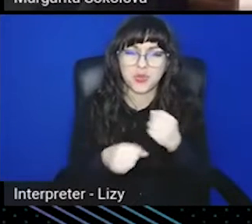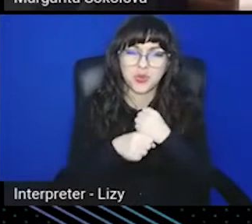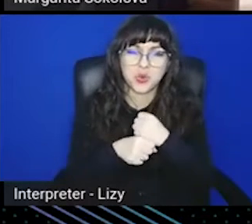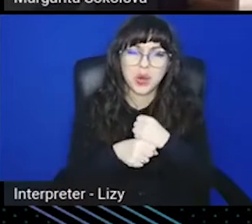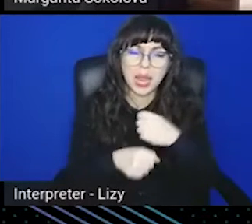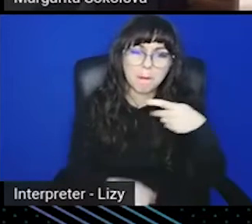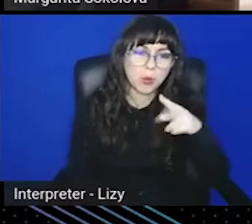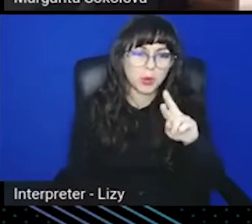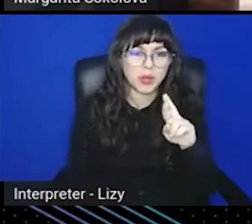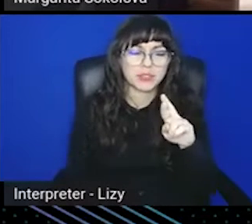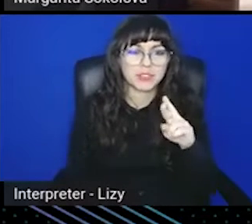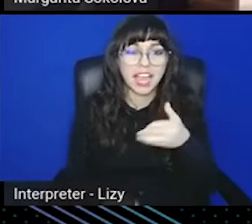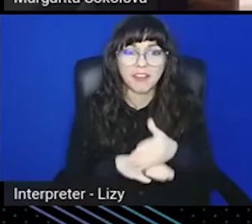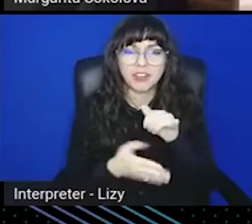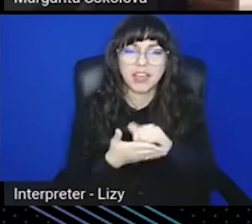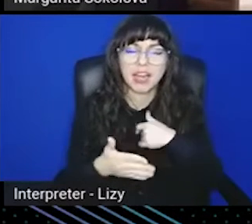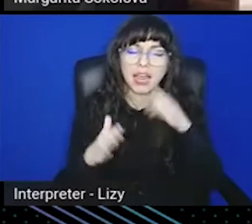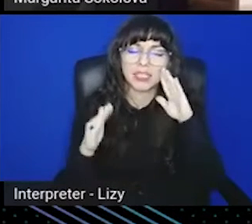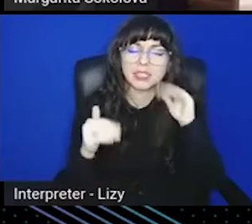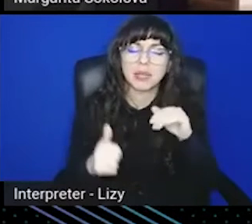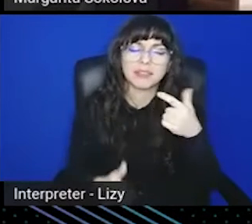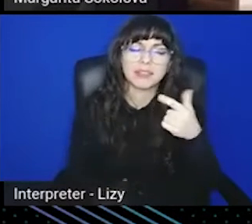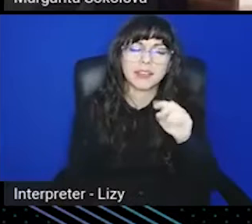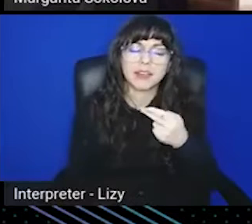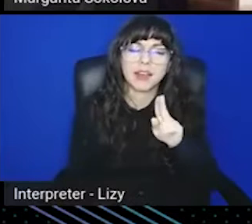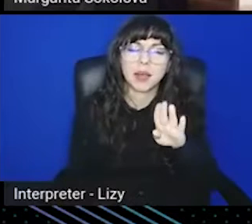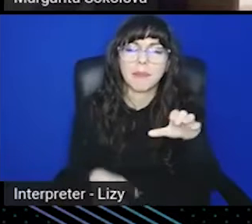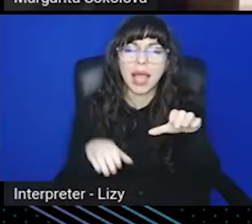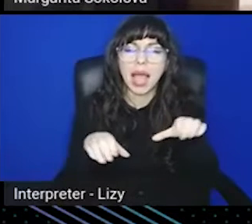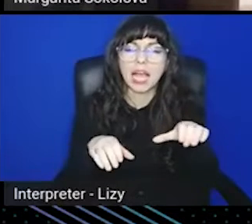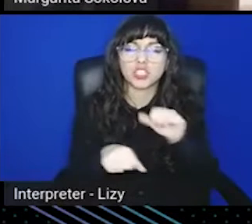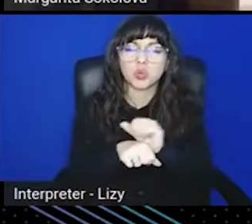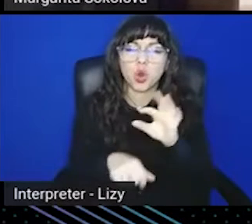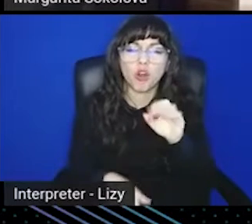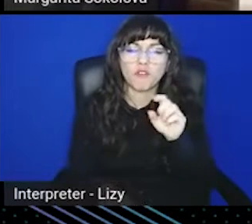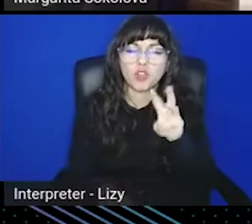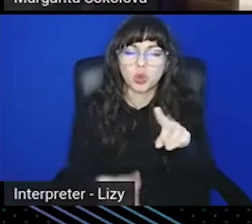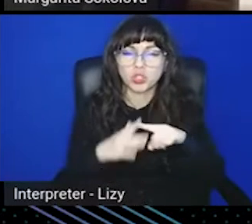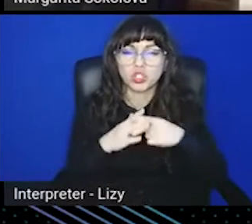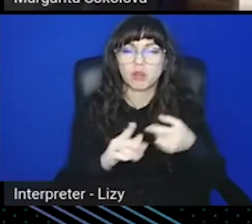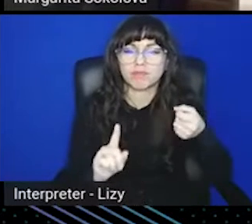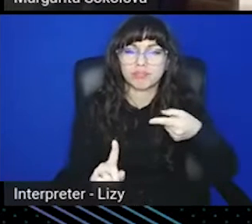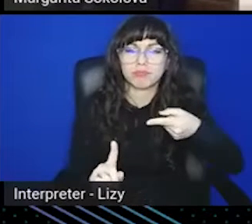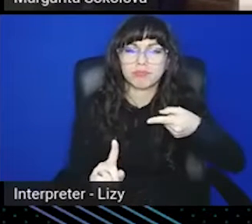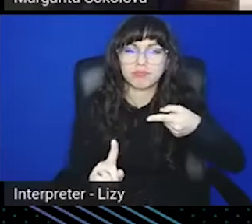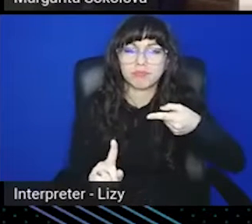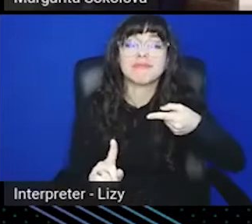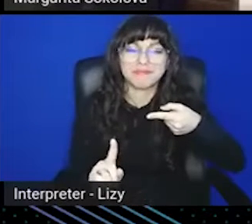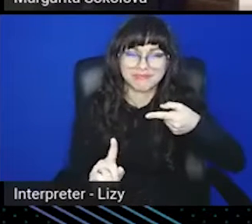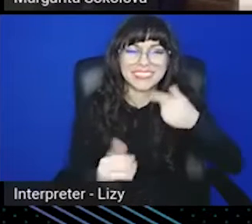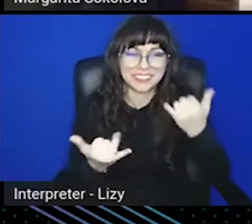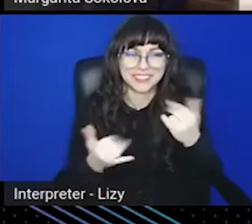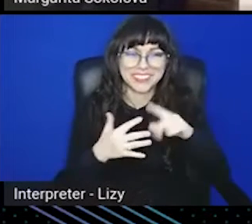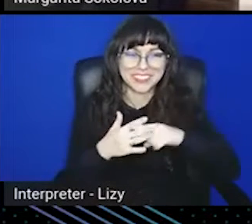After this, I can expect the GitHub Action workflow to kick off. There we go.